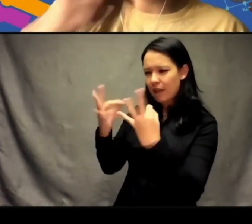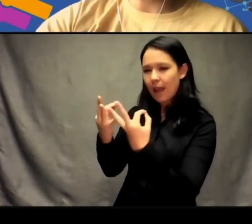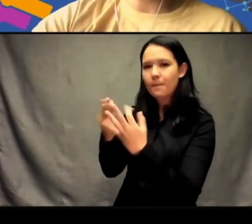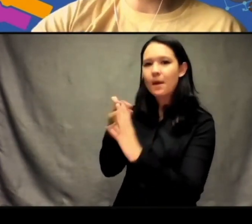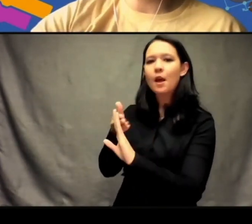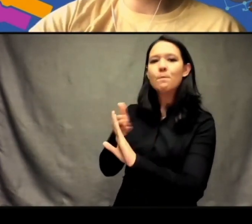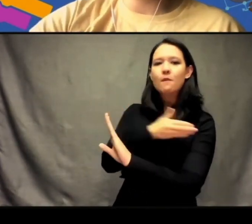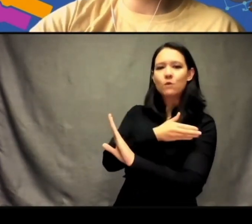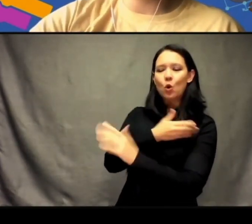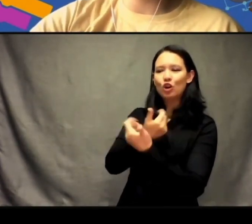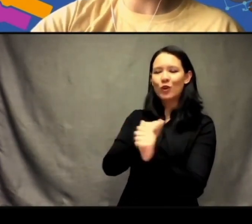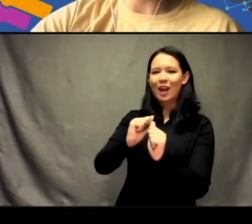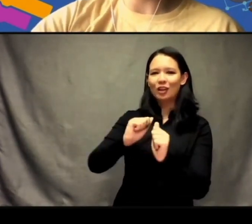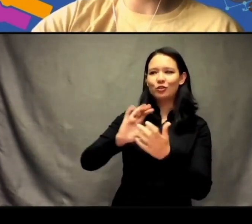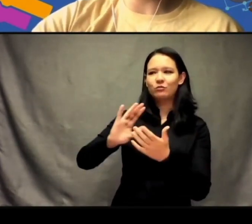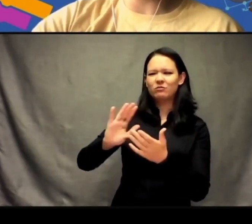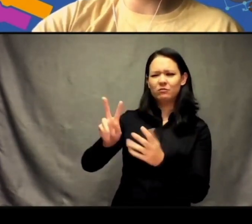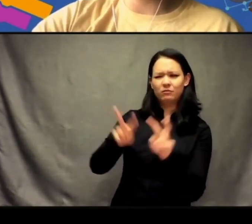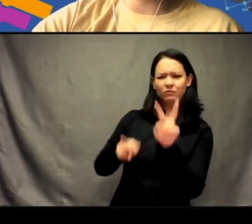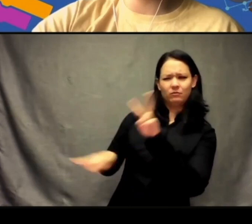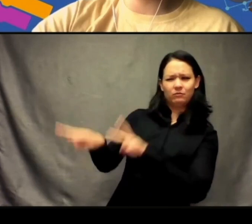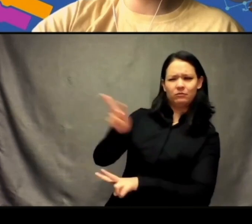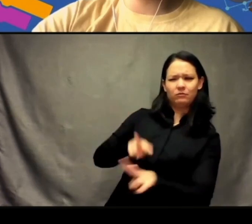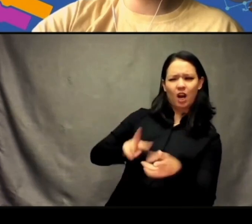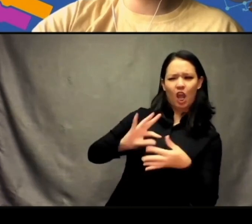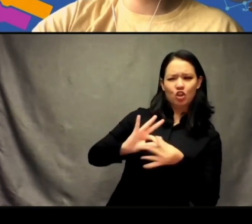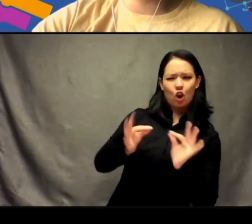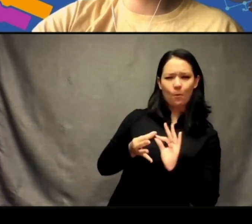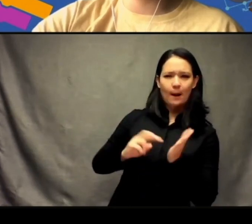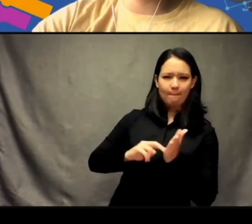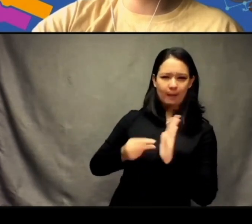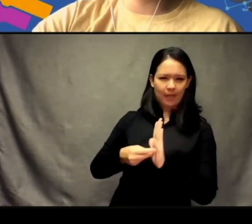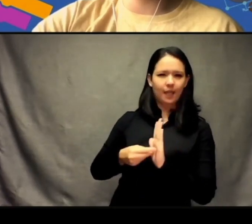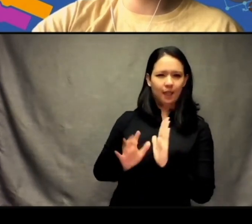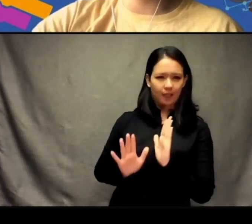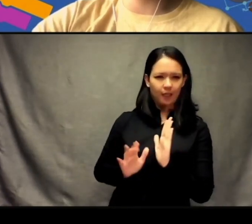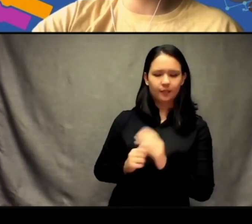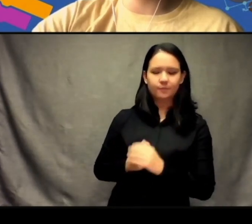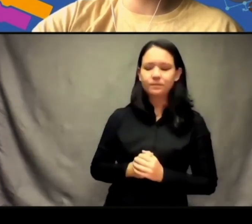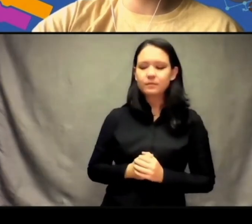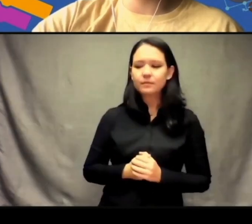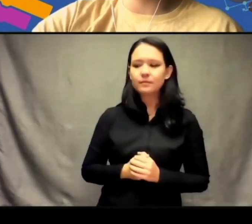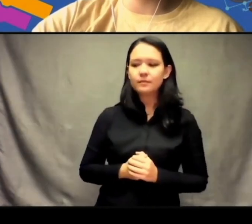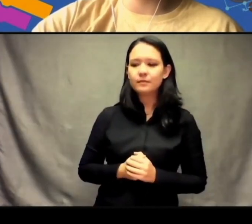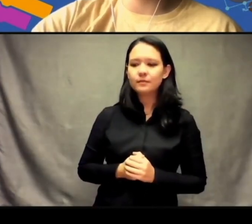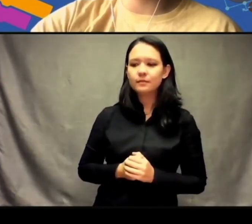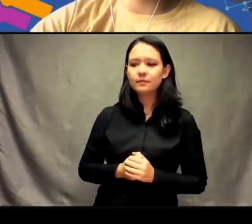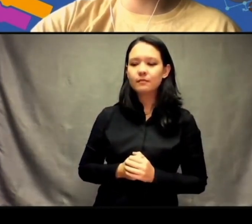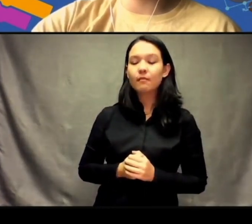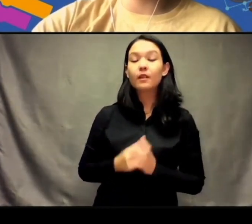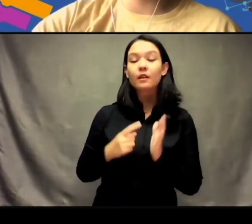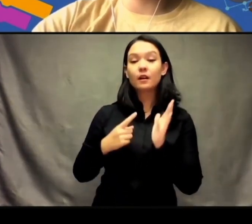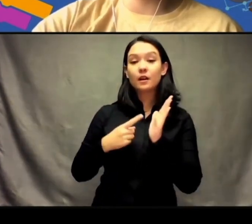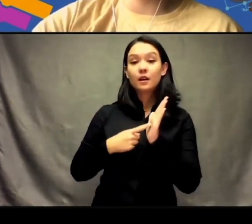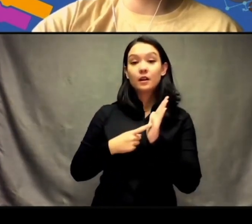making interpretations of what those dynamics mean. And sometimes